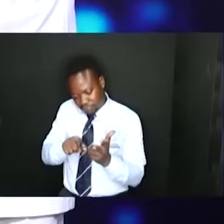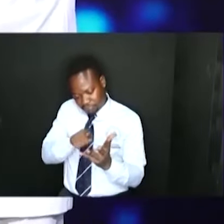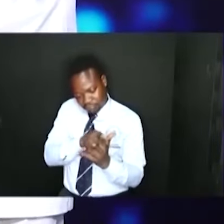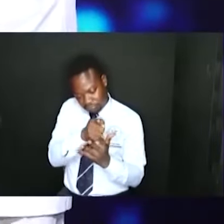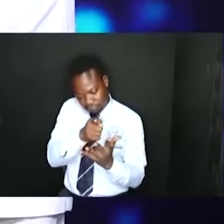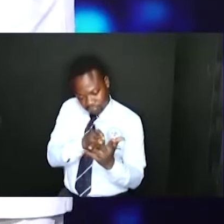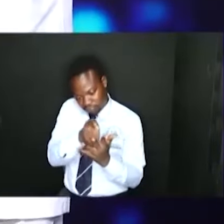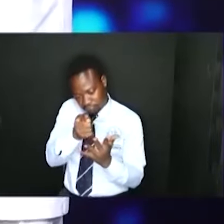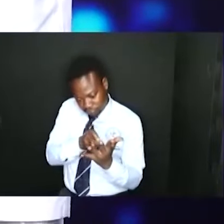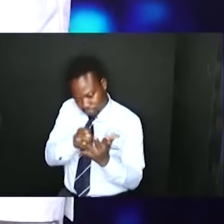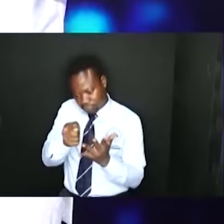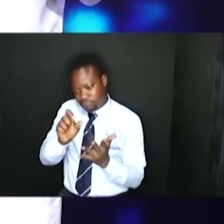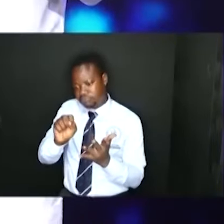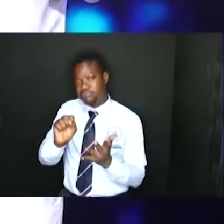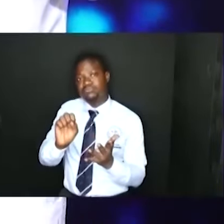in